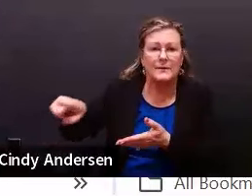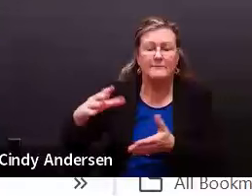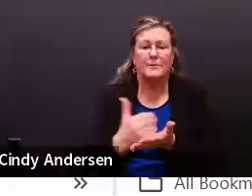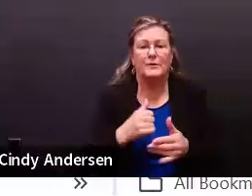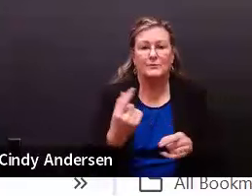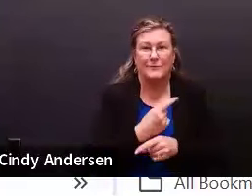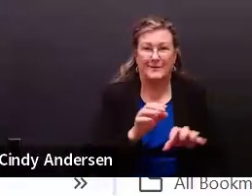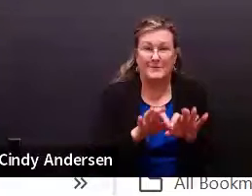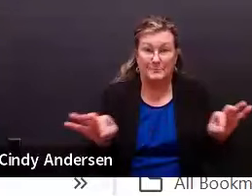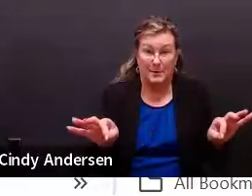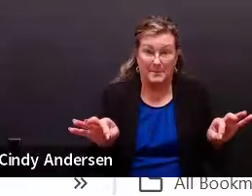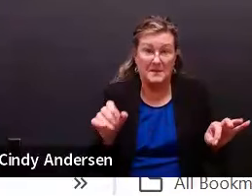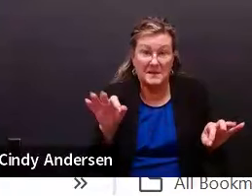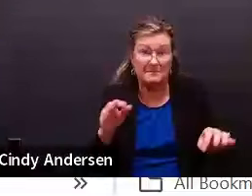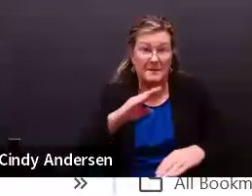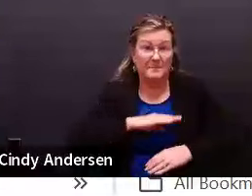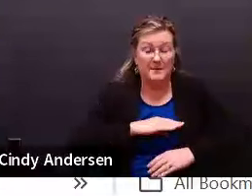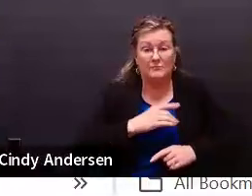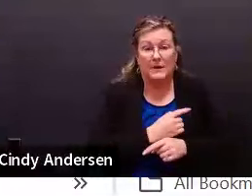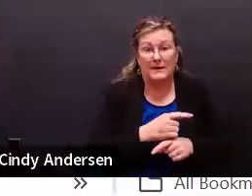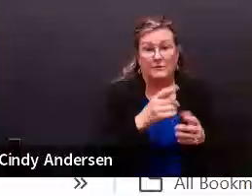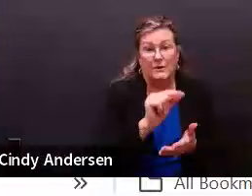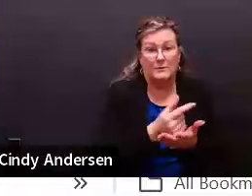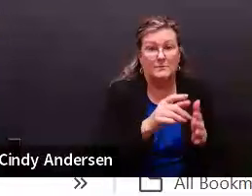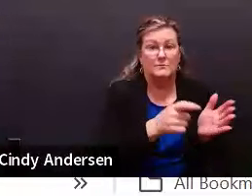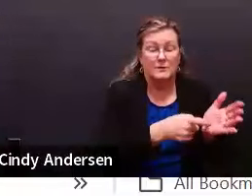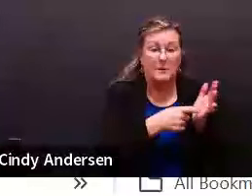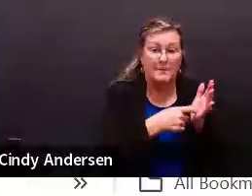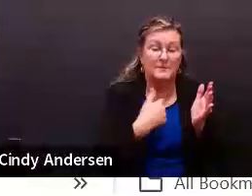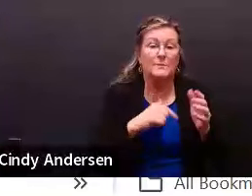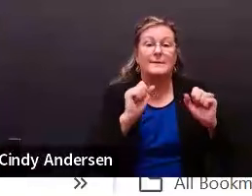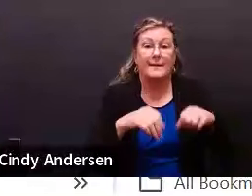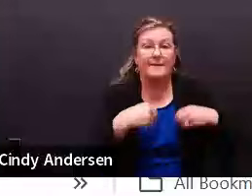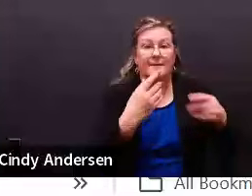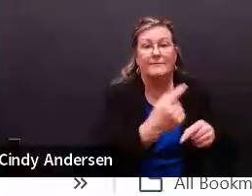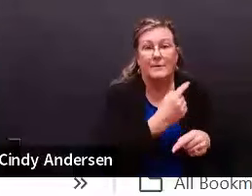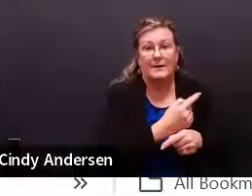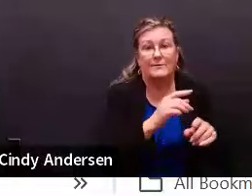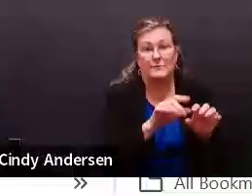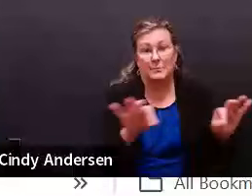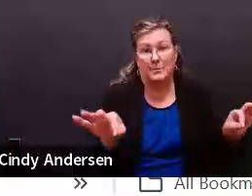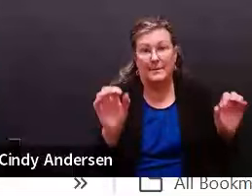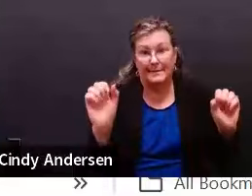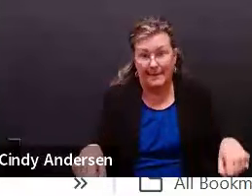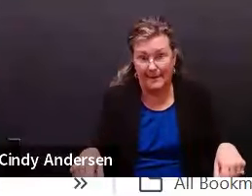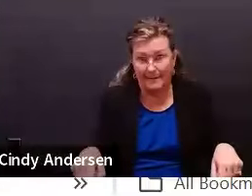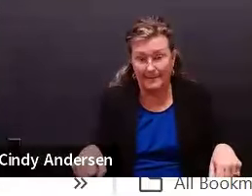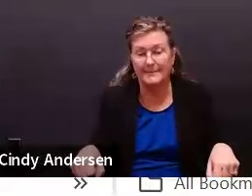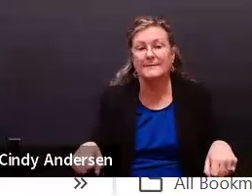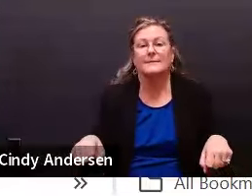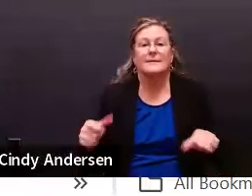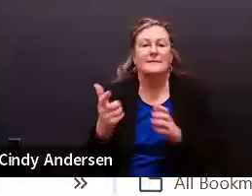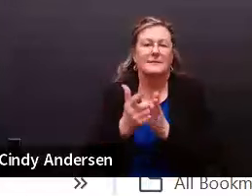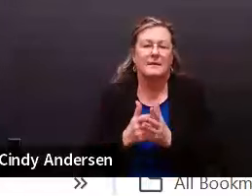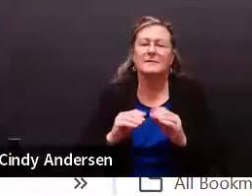they also meet those regular graduation requirements, we are allowed to award a student a regular diploma. So the law is